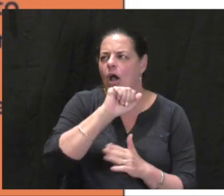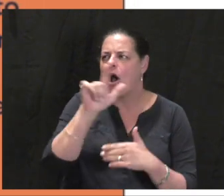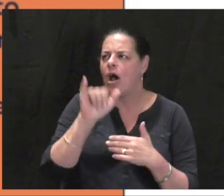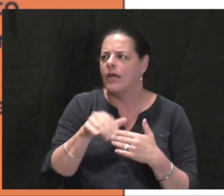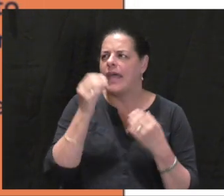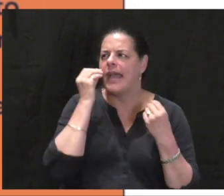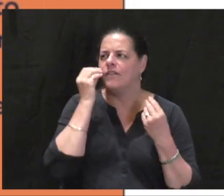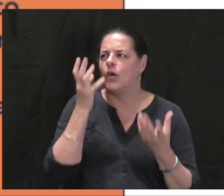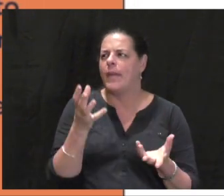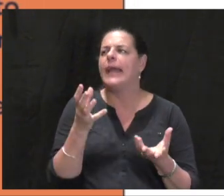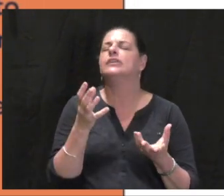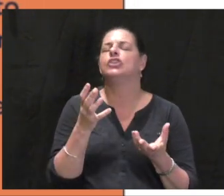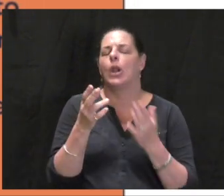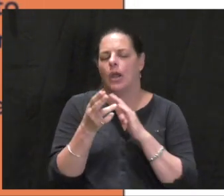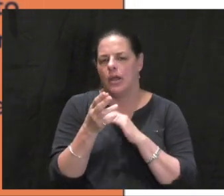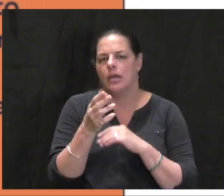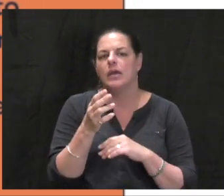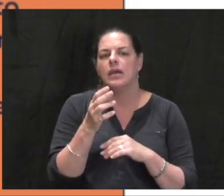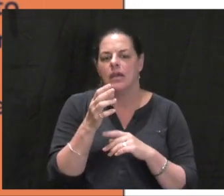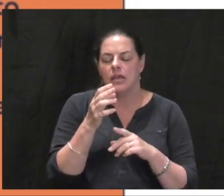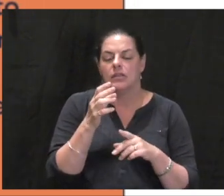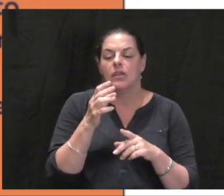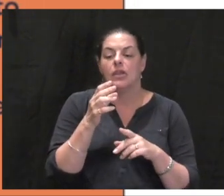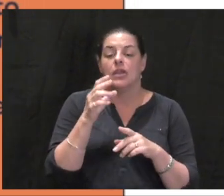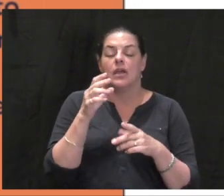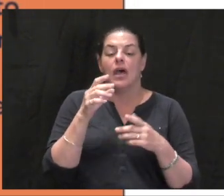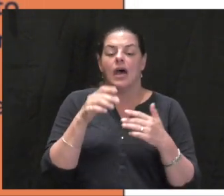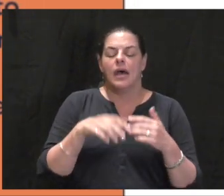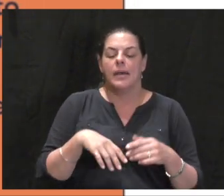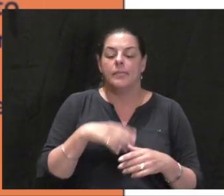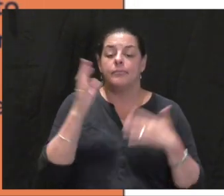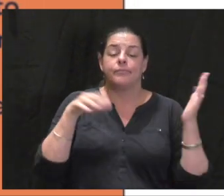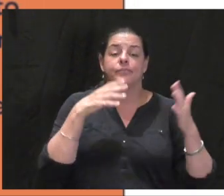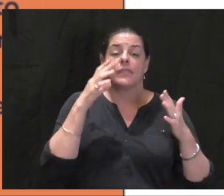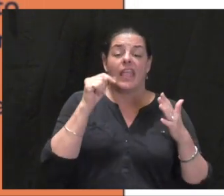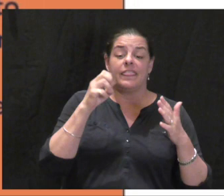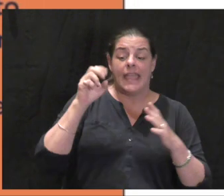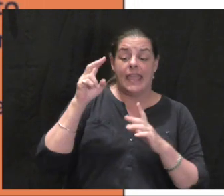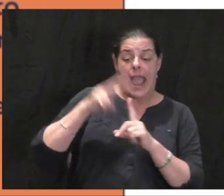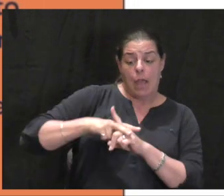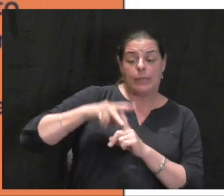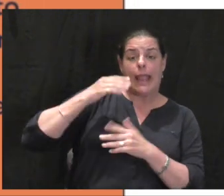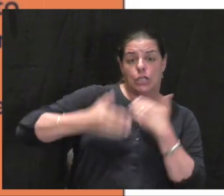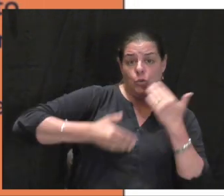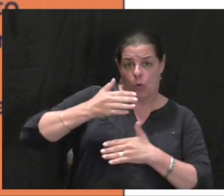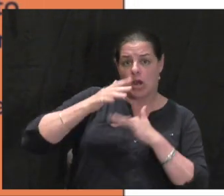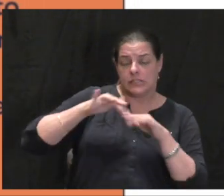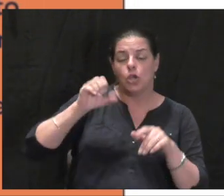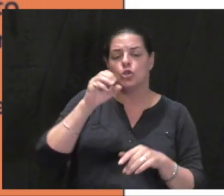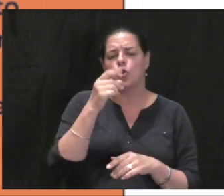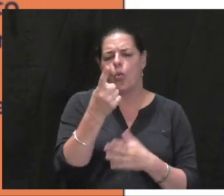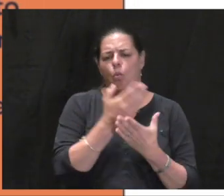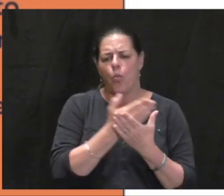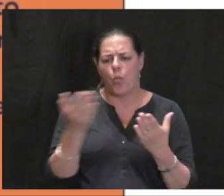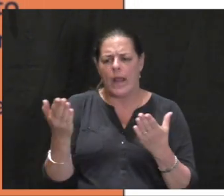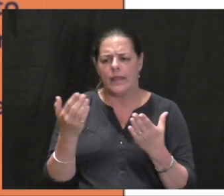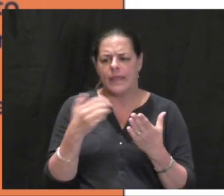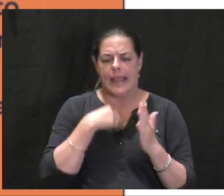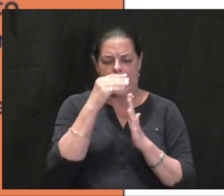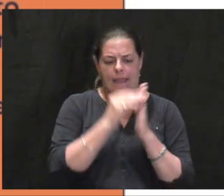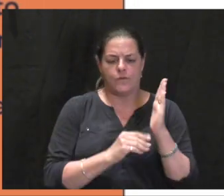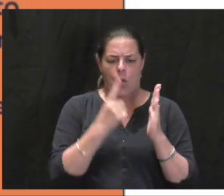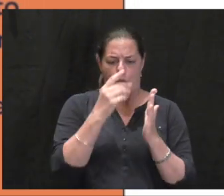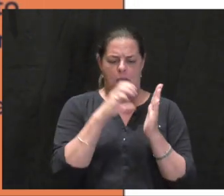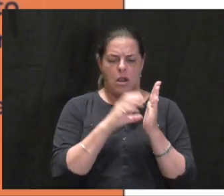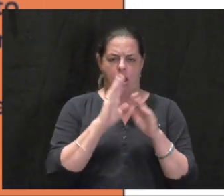HR website specifically focused on careers. And so that's if you're interested in moving to Knoxville, if you're interested in working for the district,